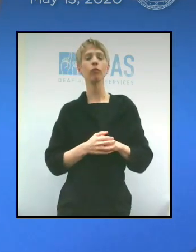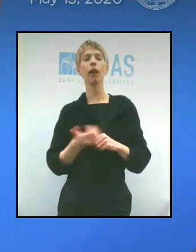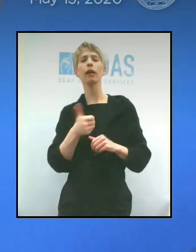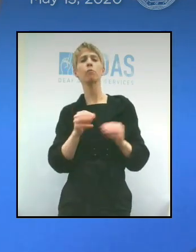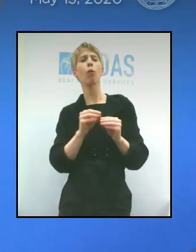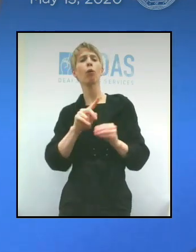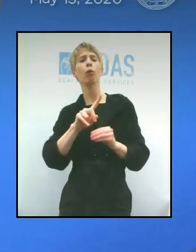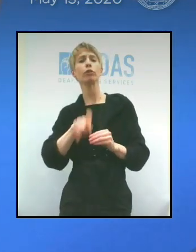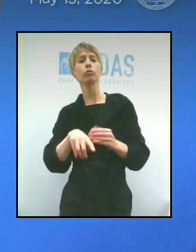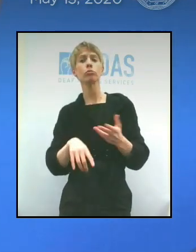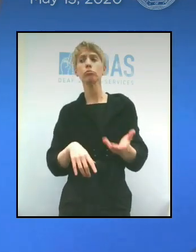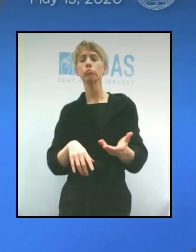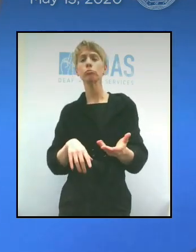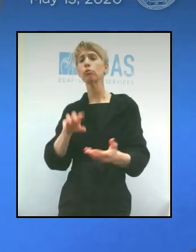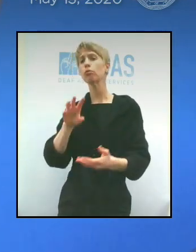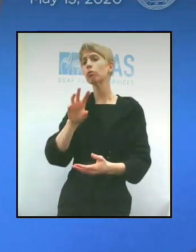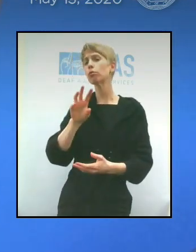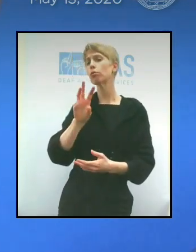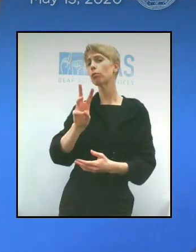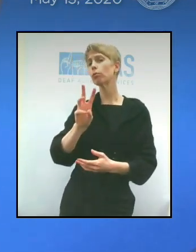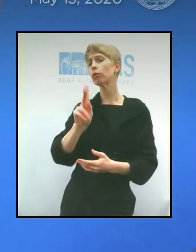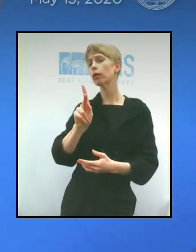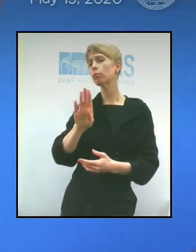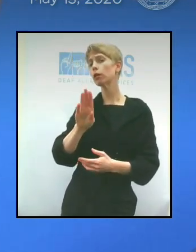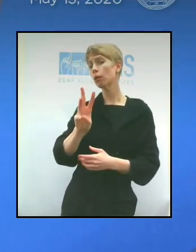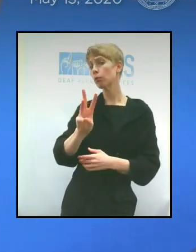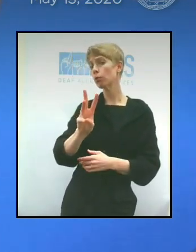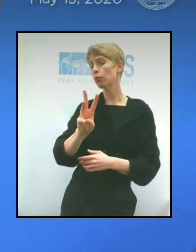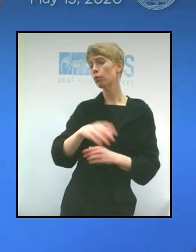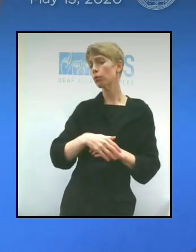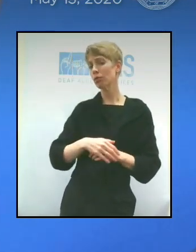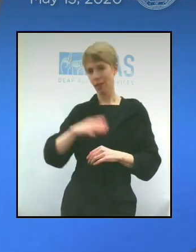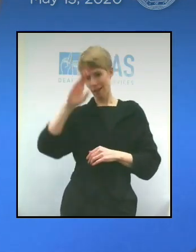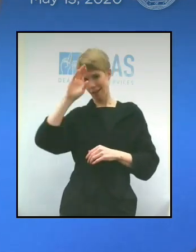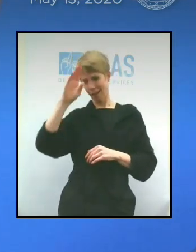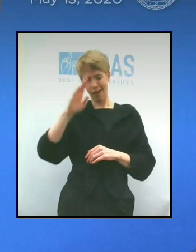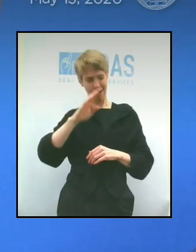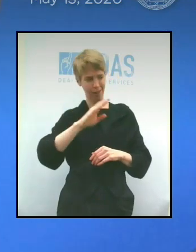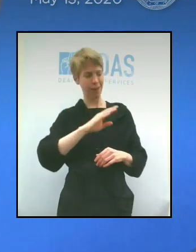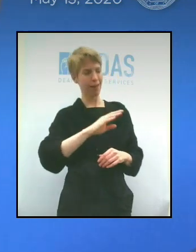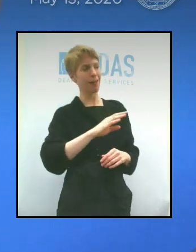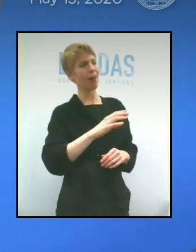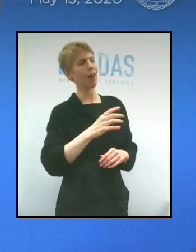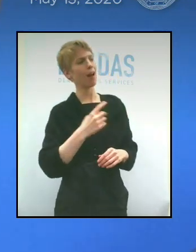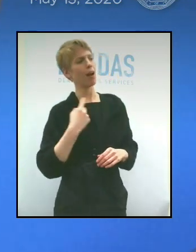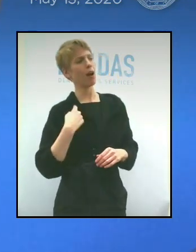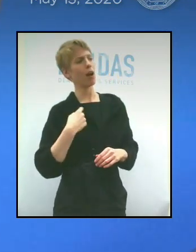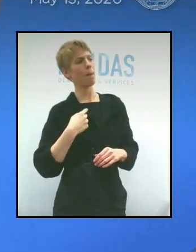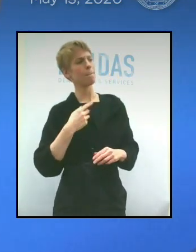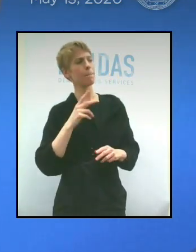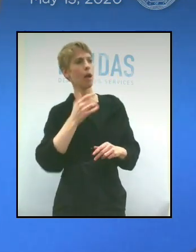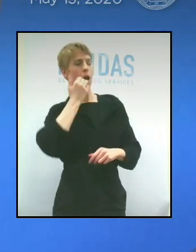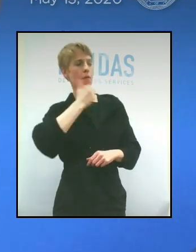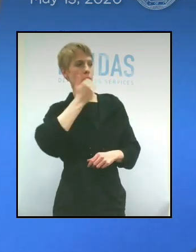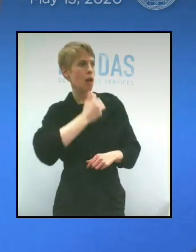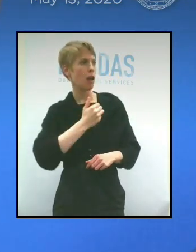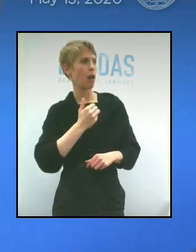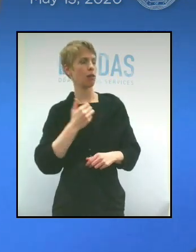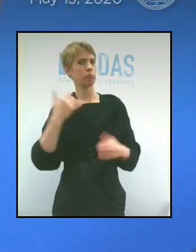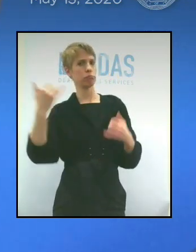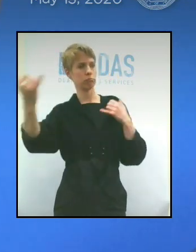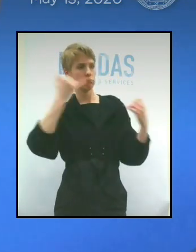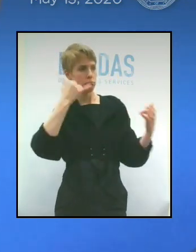If not, WKBW, Ashley Rowe. Hi again, Mark. Yeah, we're getting calls daily about